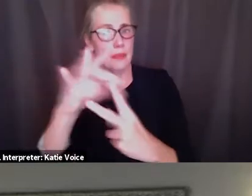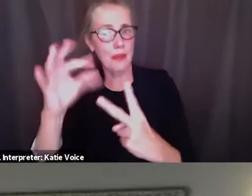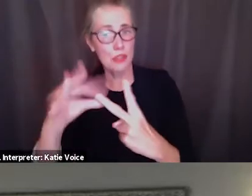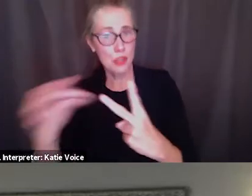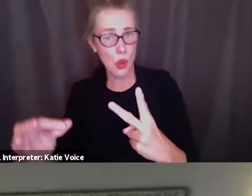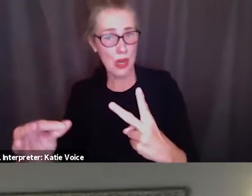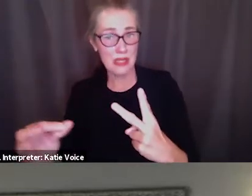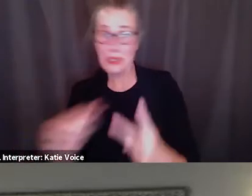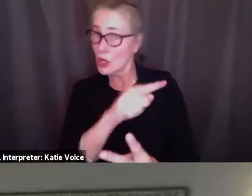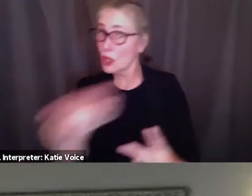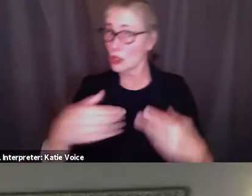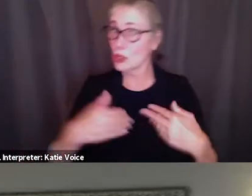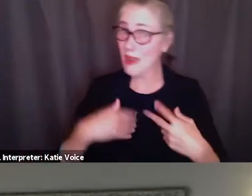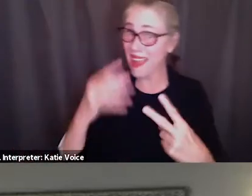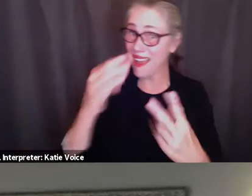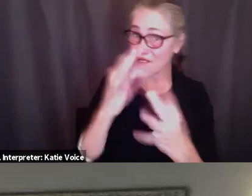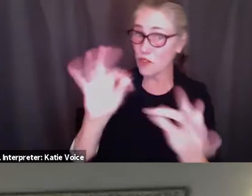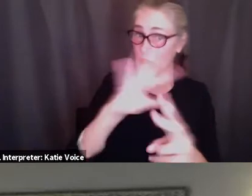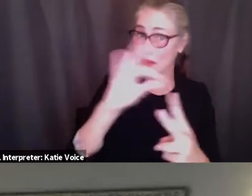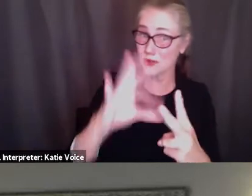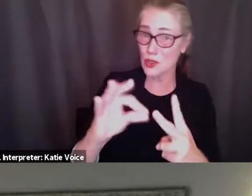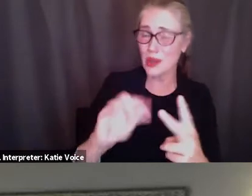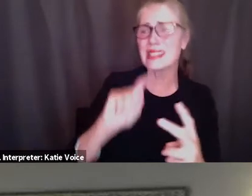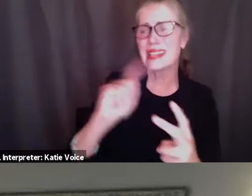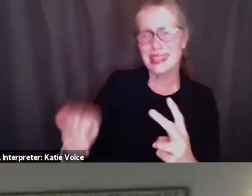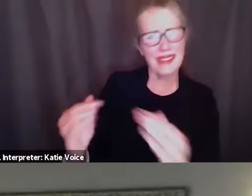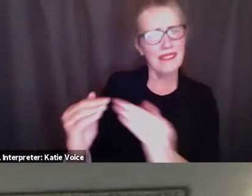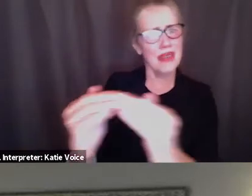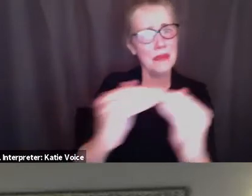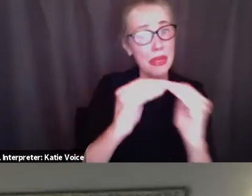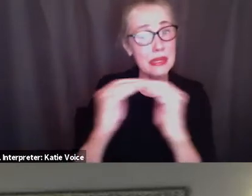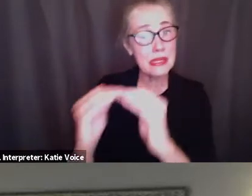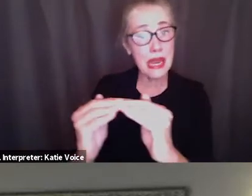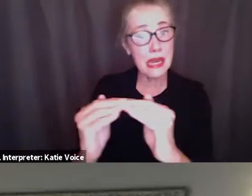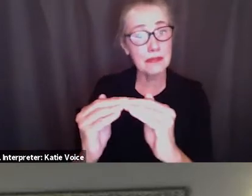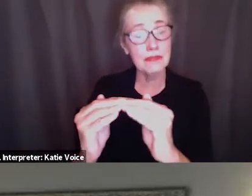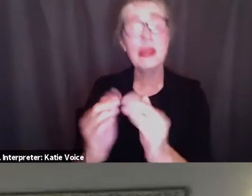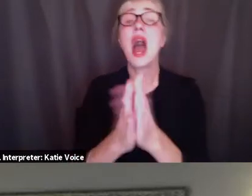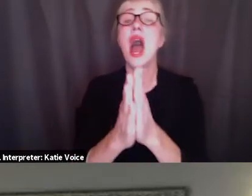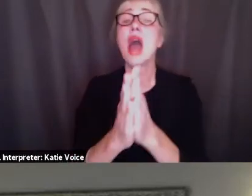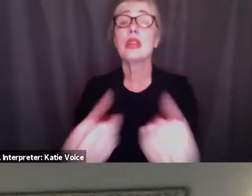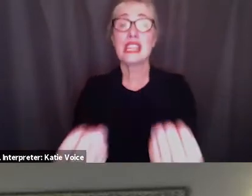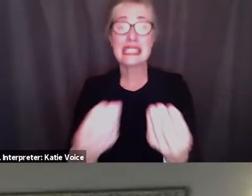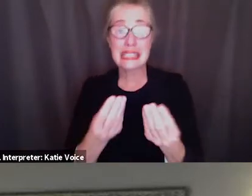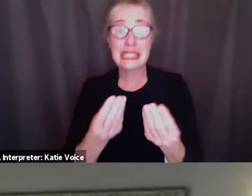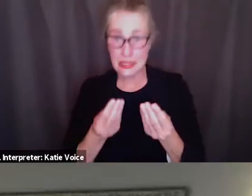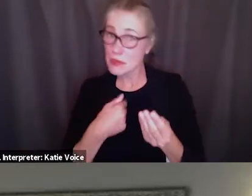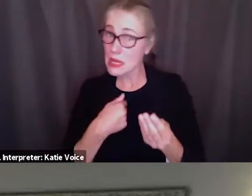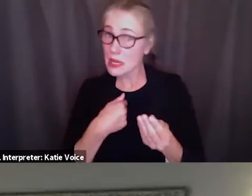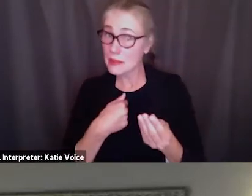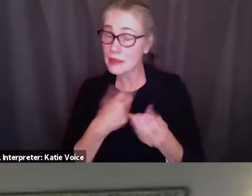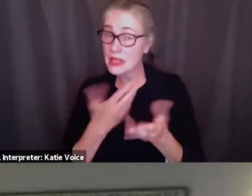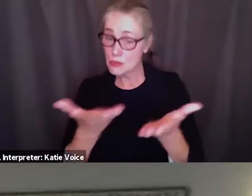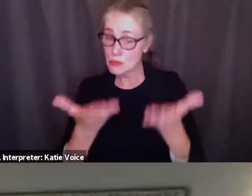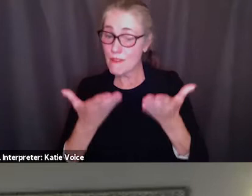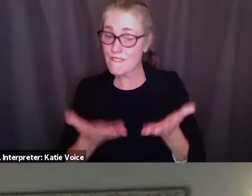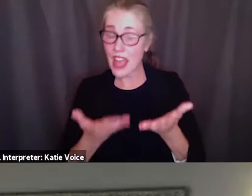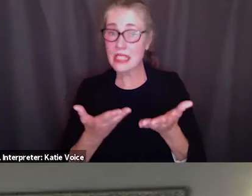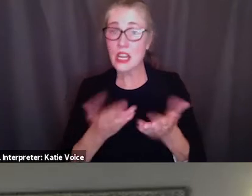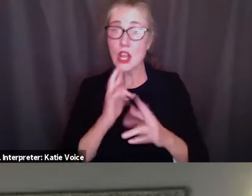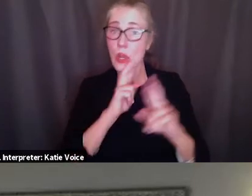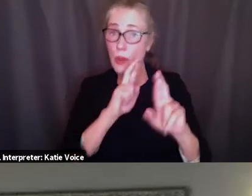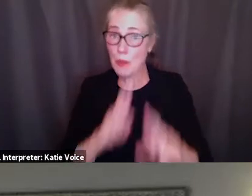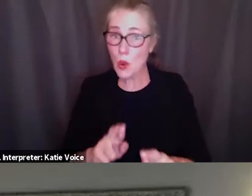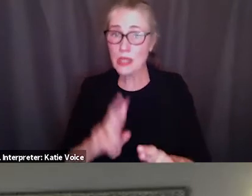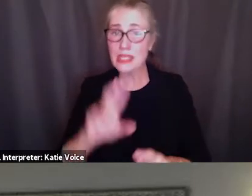would like to request that you provide me with all the reports and data you are